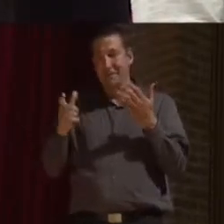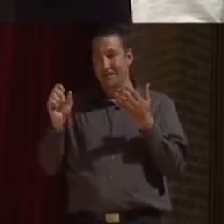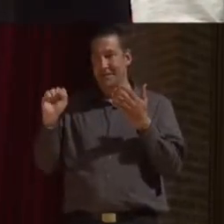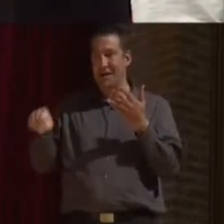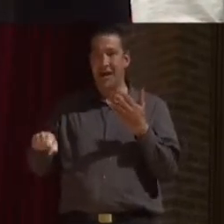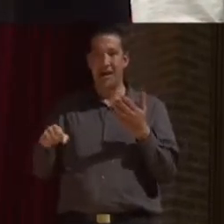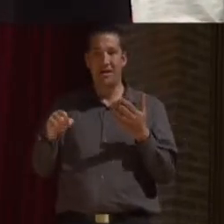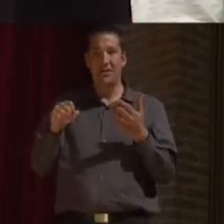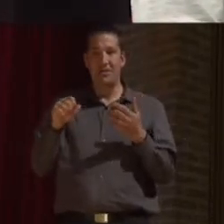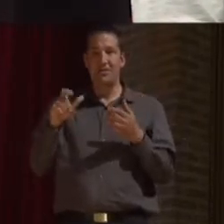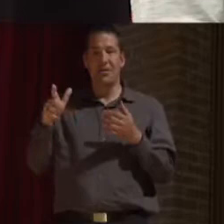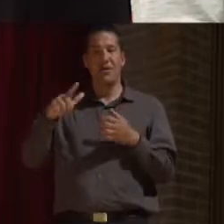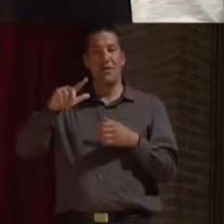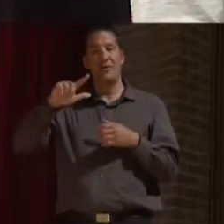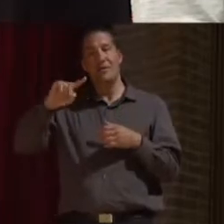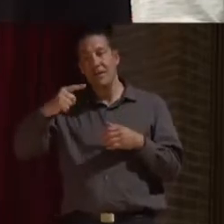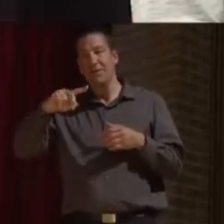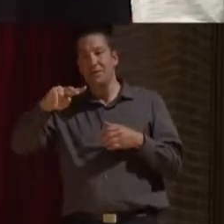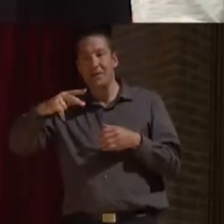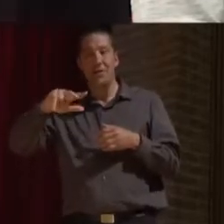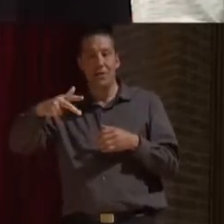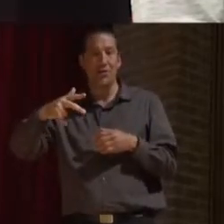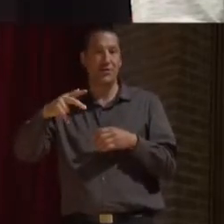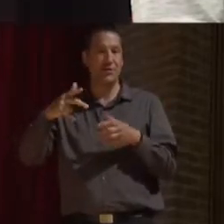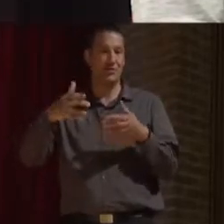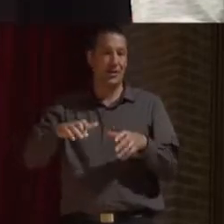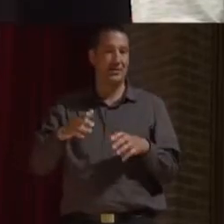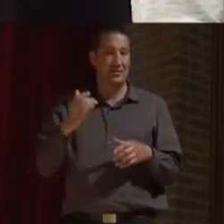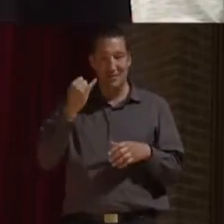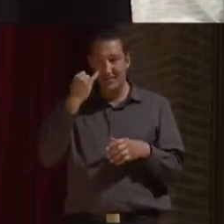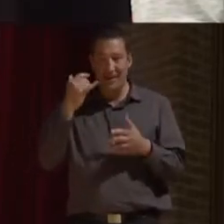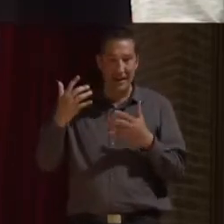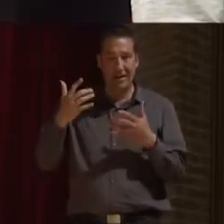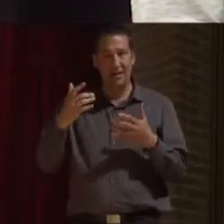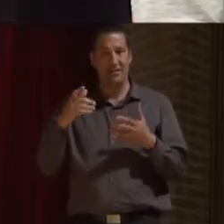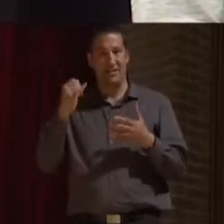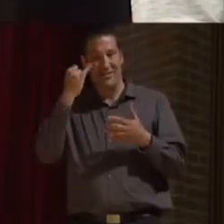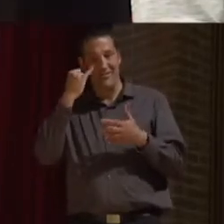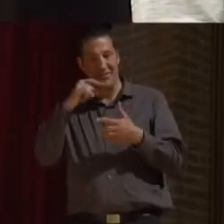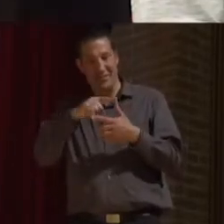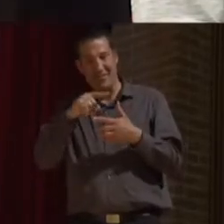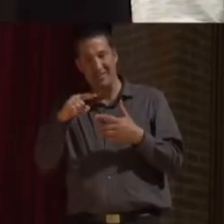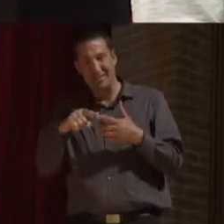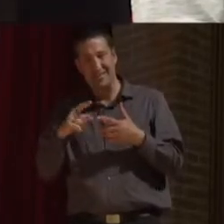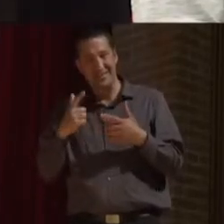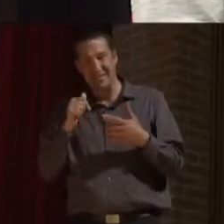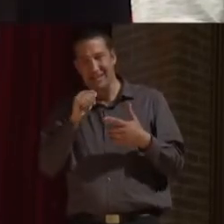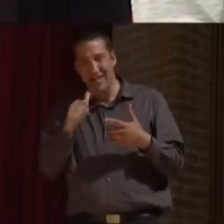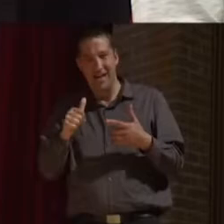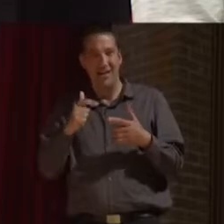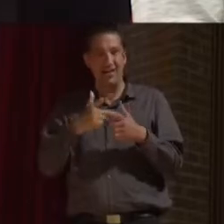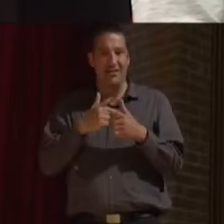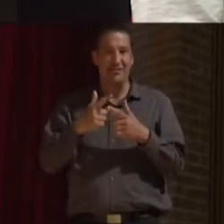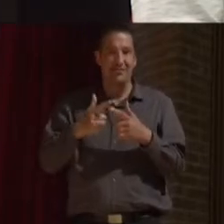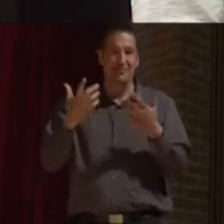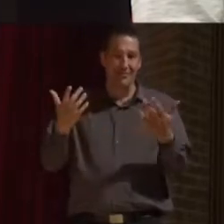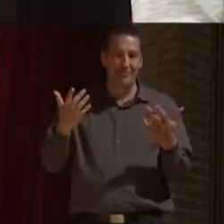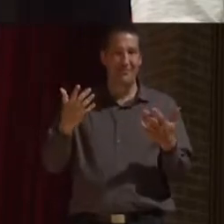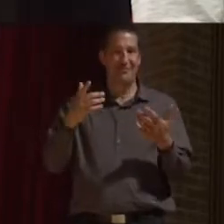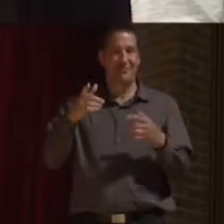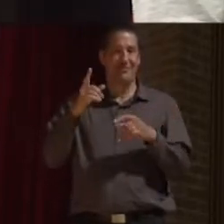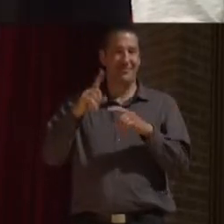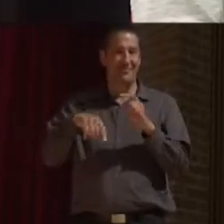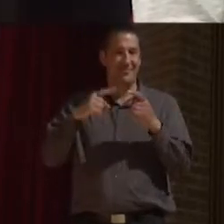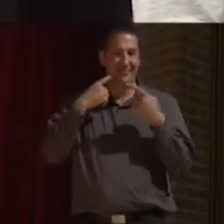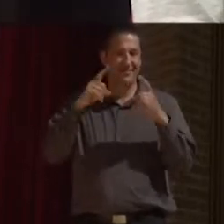if things don't go just exactly right. And if they're not those two things, then oftentimes they don't get that